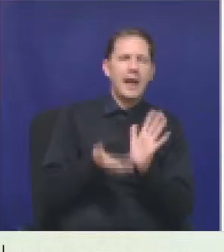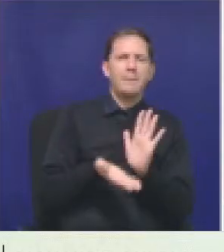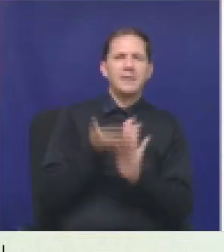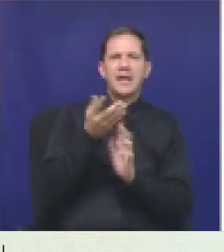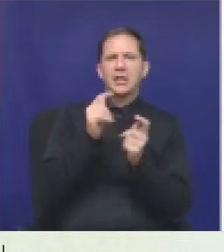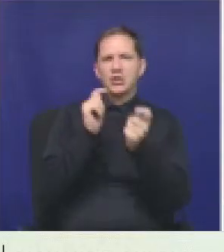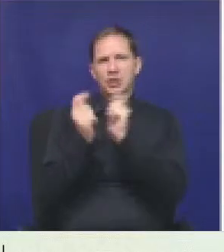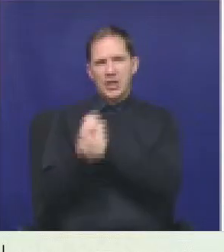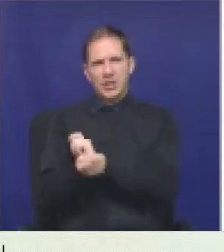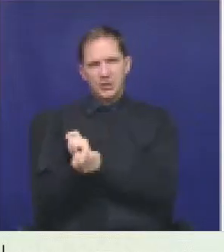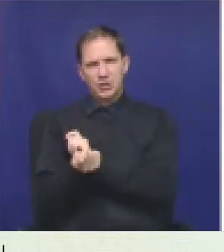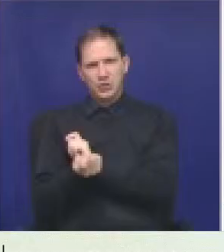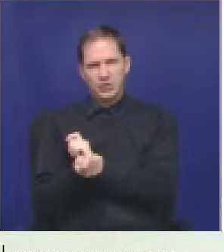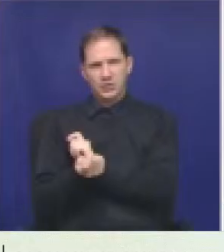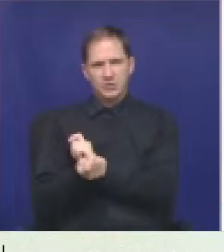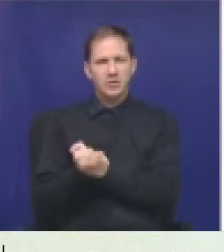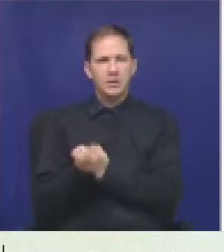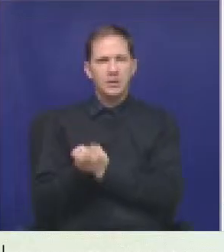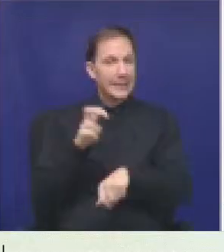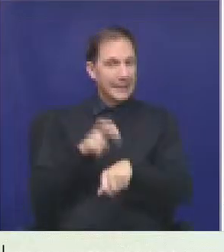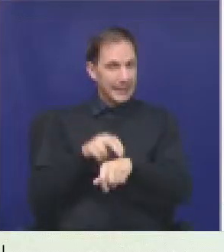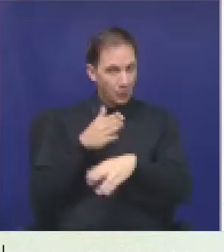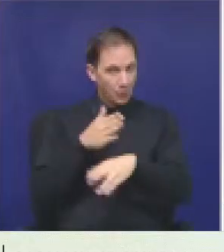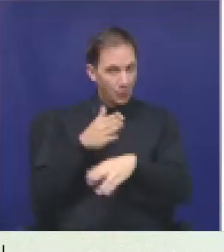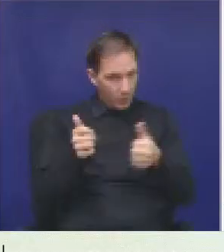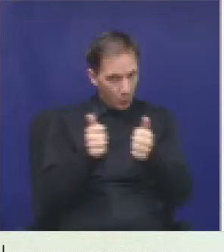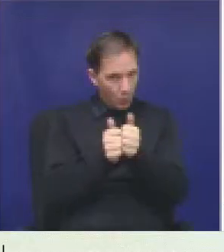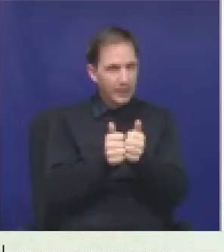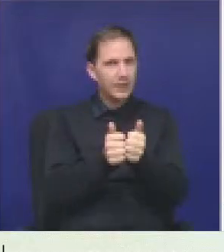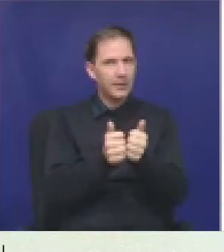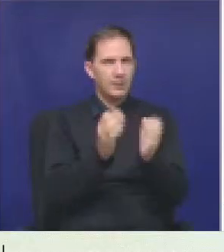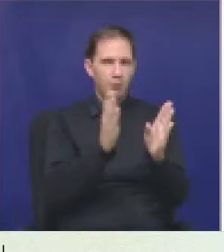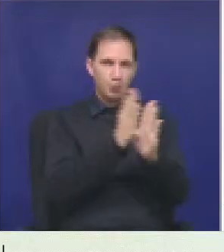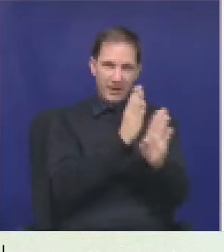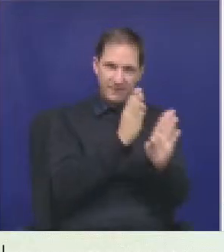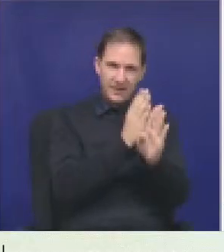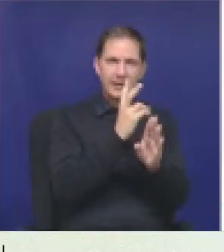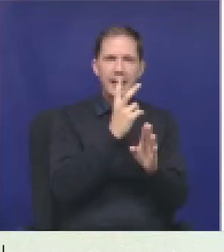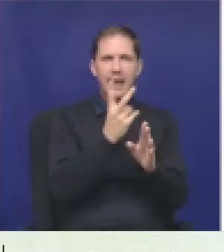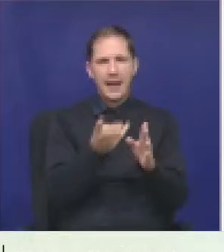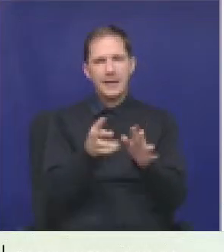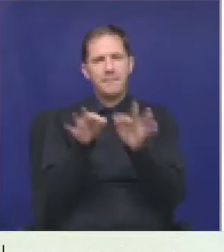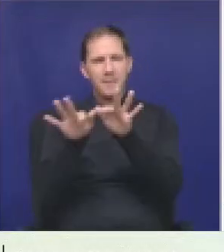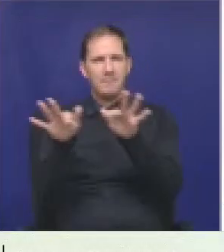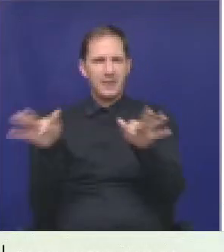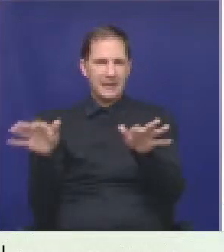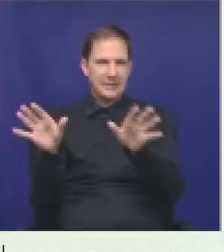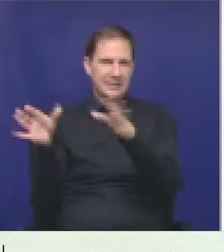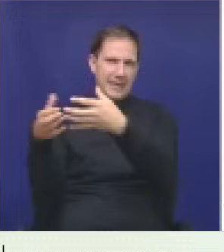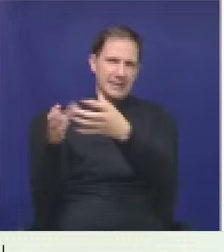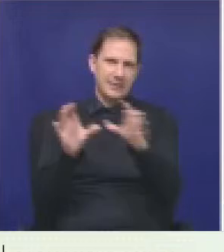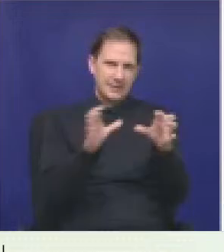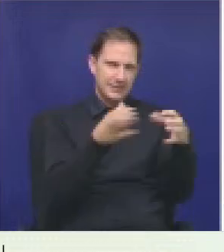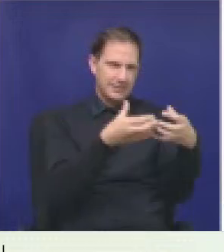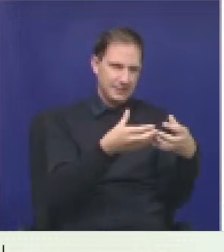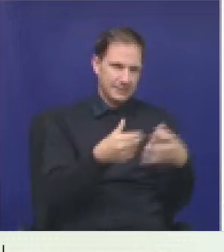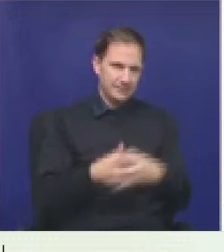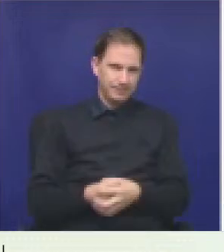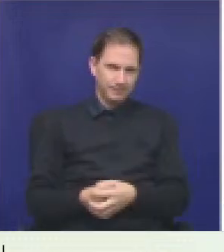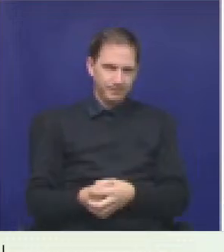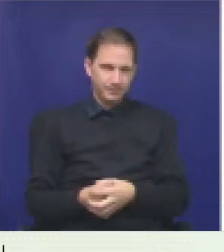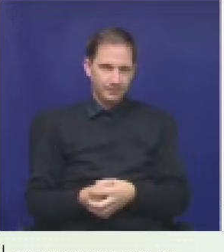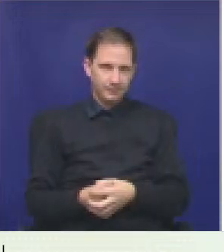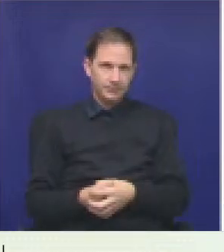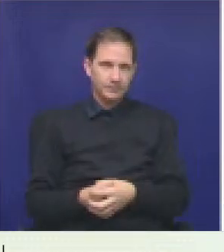forming partnership with other state agencies and private sector. This must strengthen the development of statistical units in